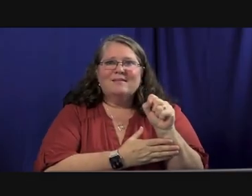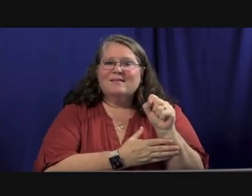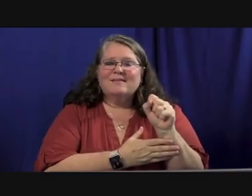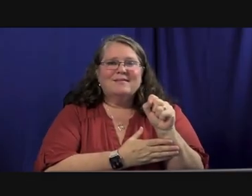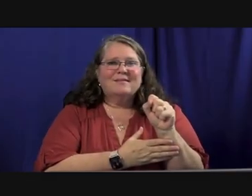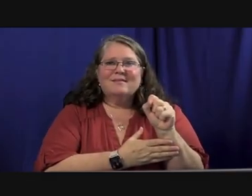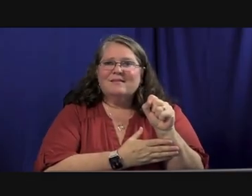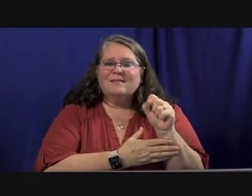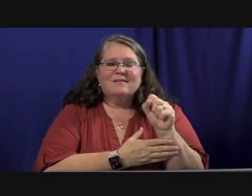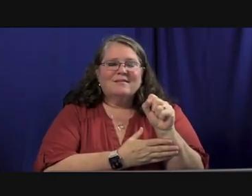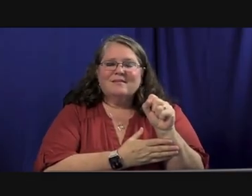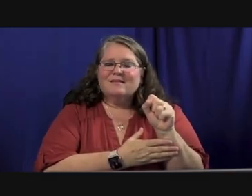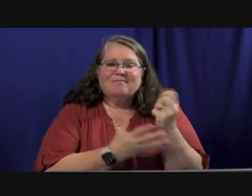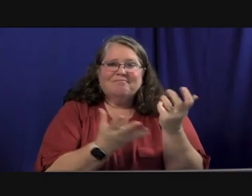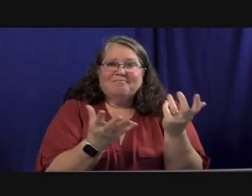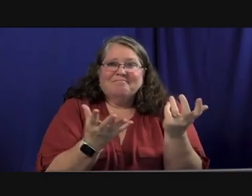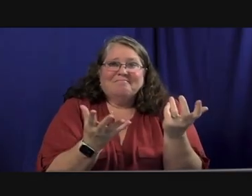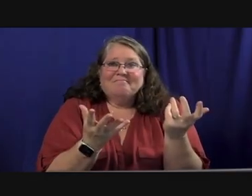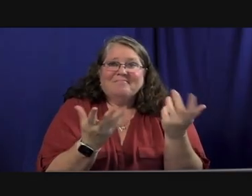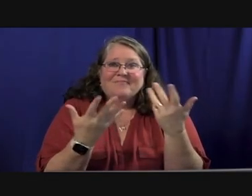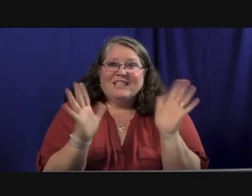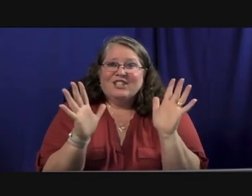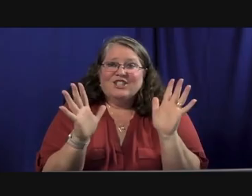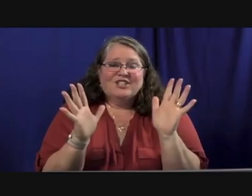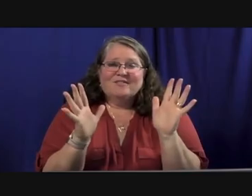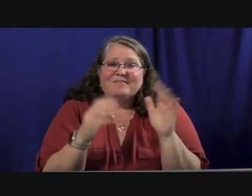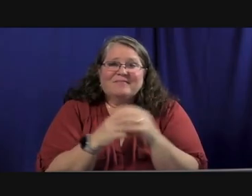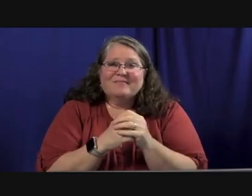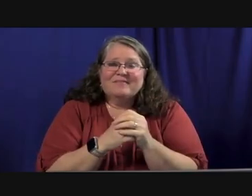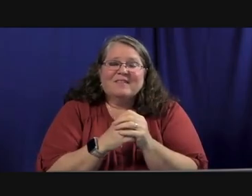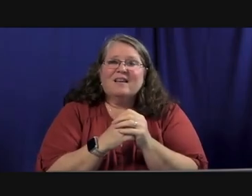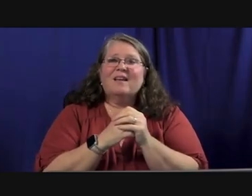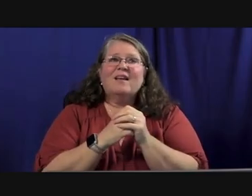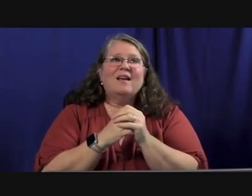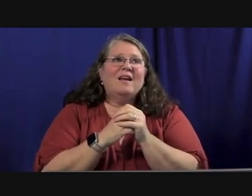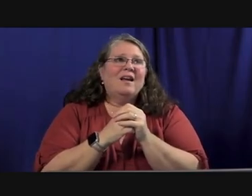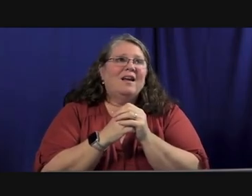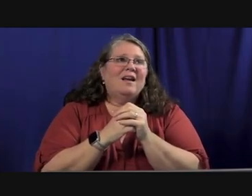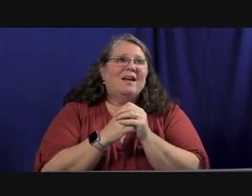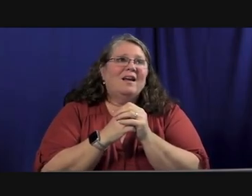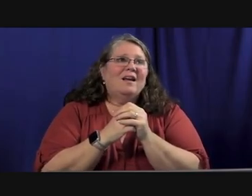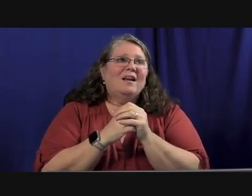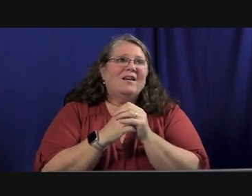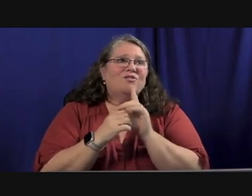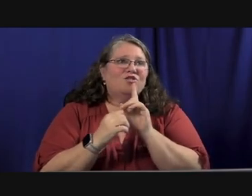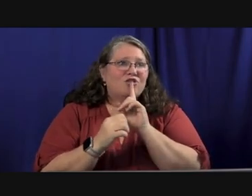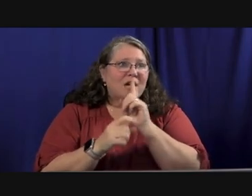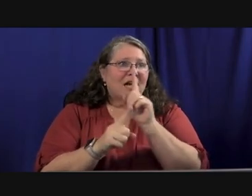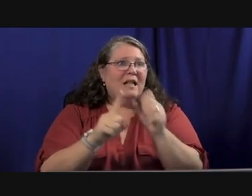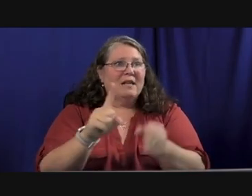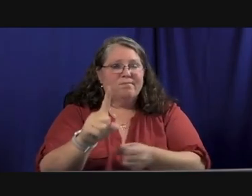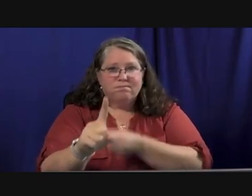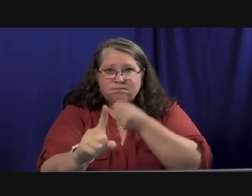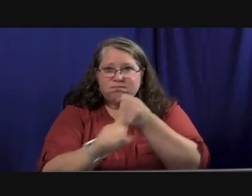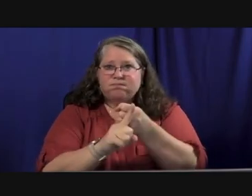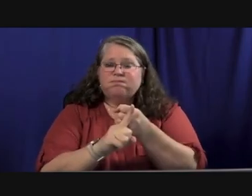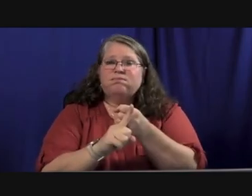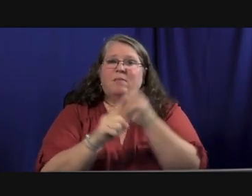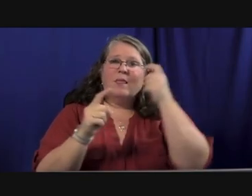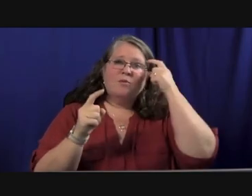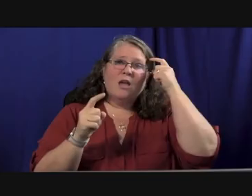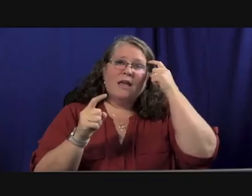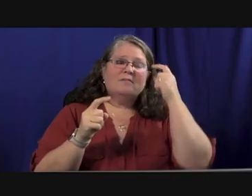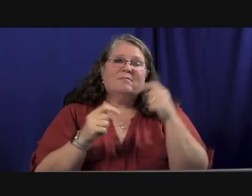So yes, it does not necessarily grow within the language. So that's what causes that delay and deprivation. And now we're going to